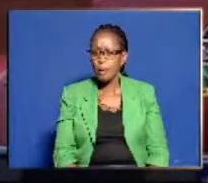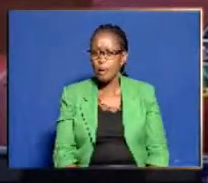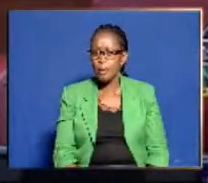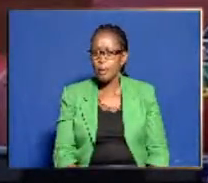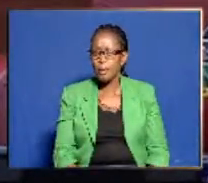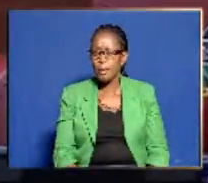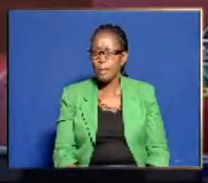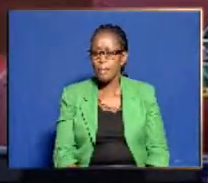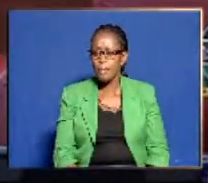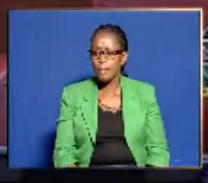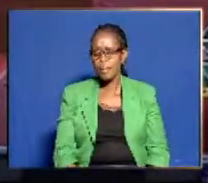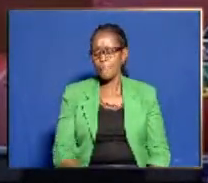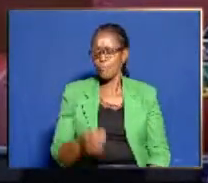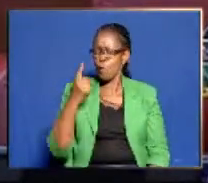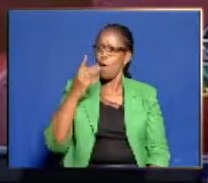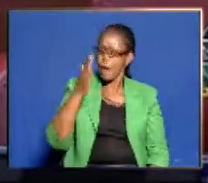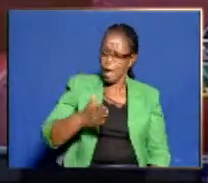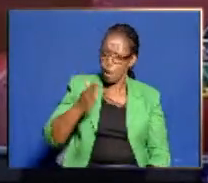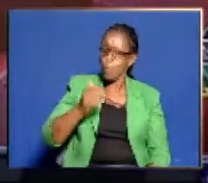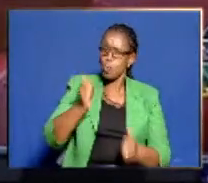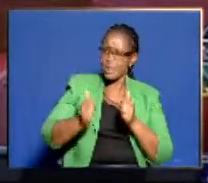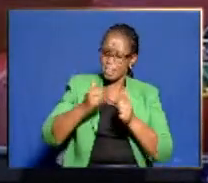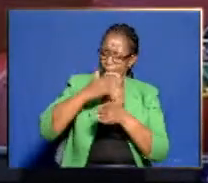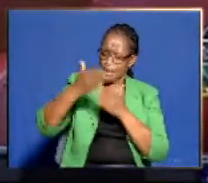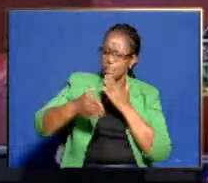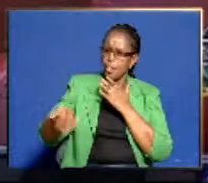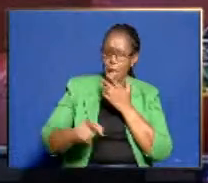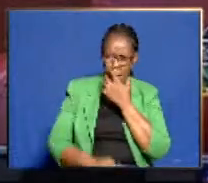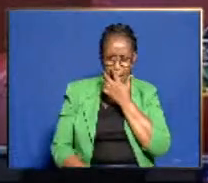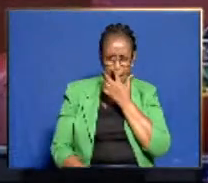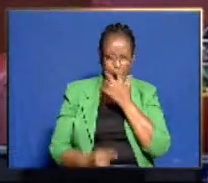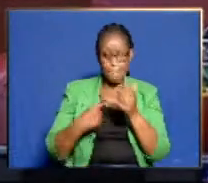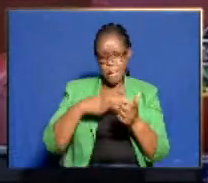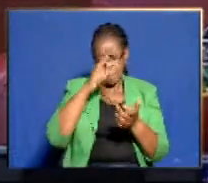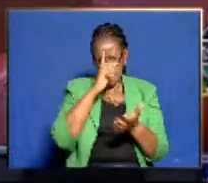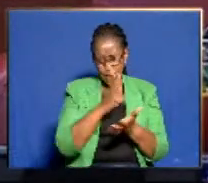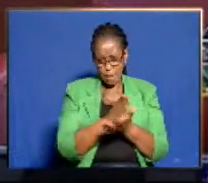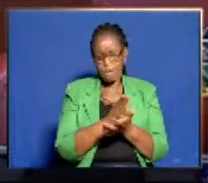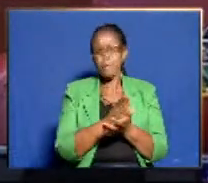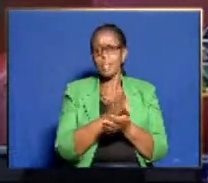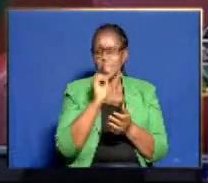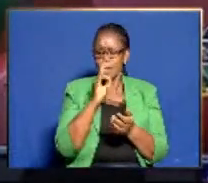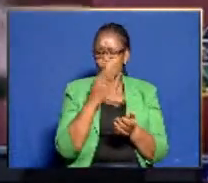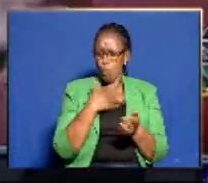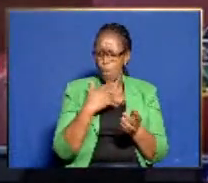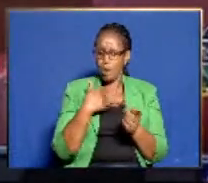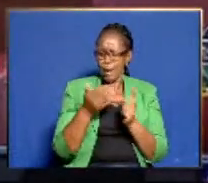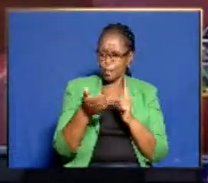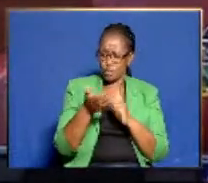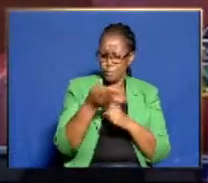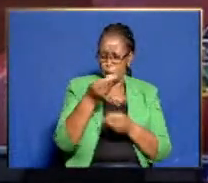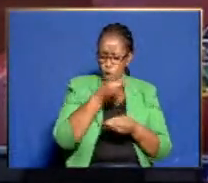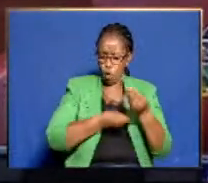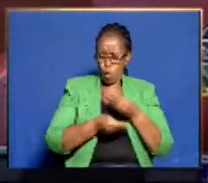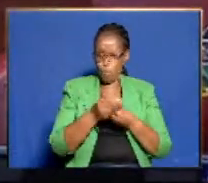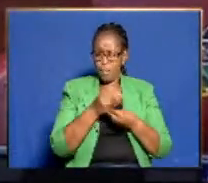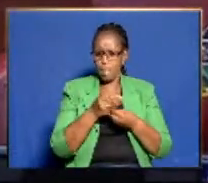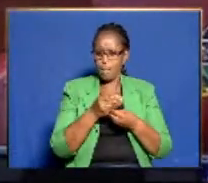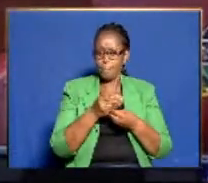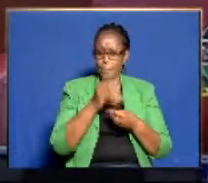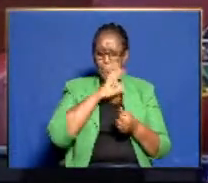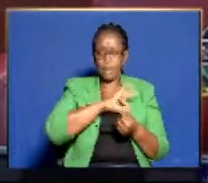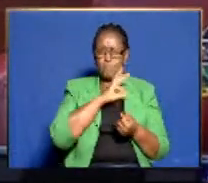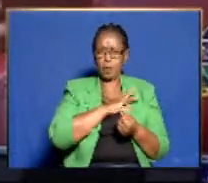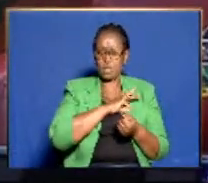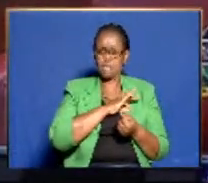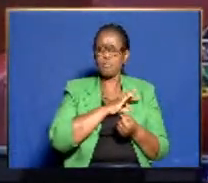area for a rail that have ended there? Because I believe for economic viability of any infrastructure, the road or a rail,